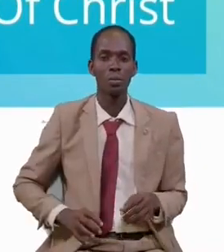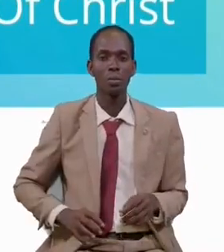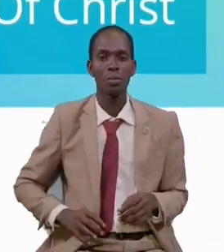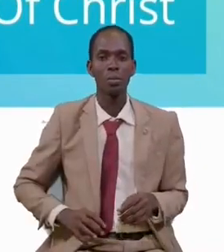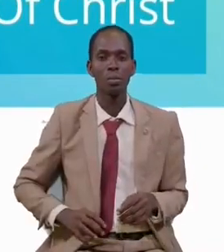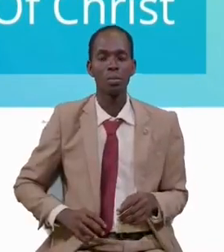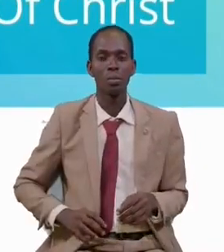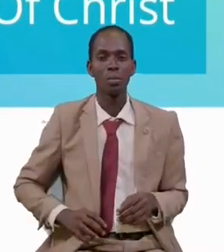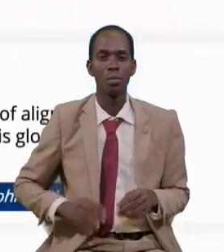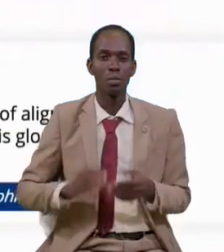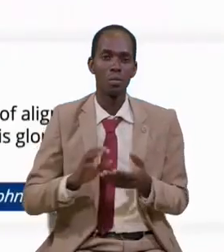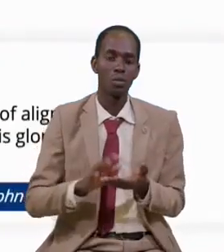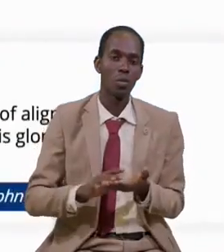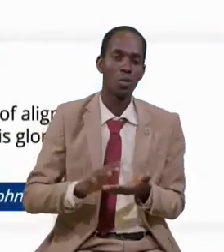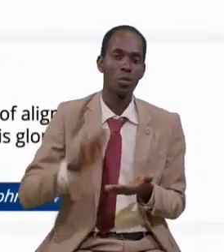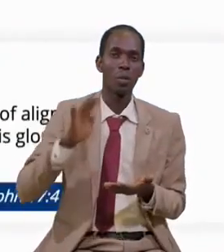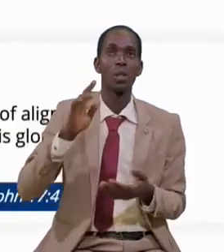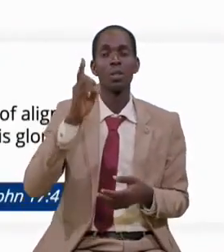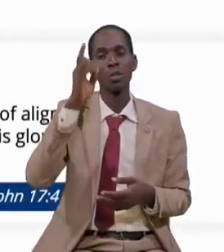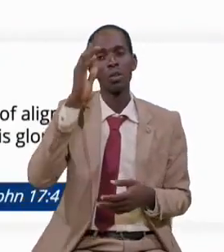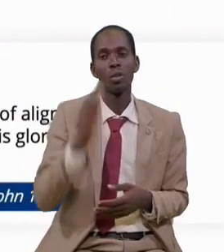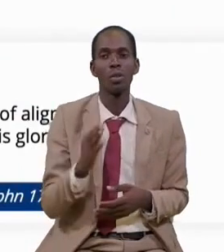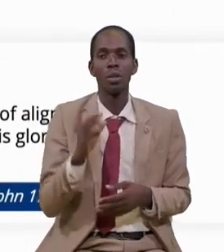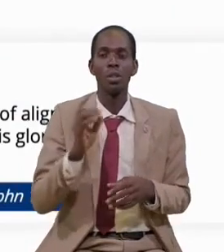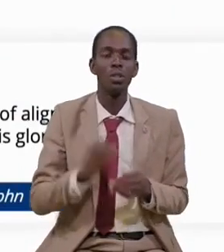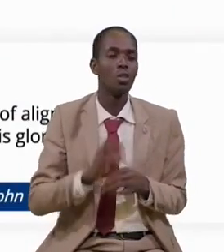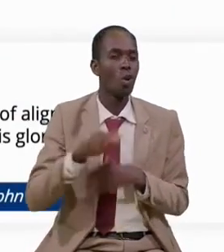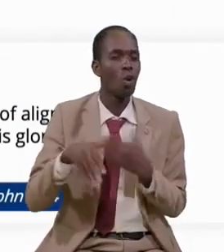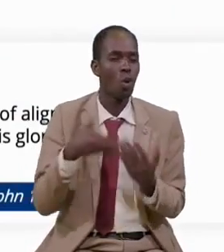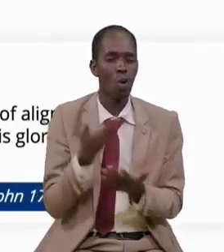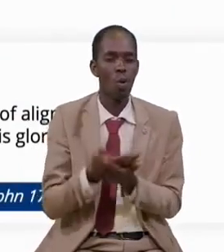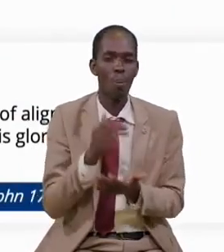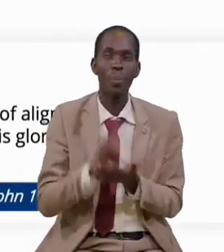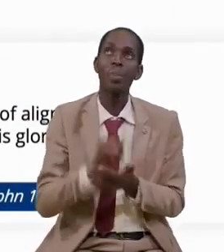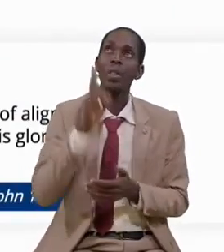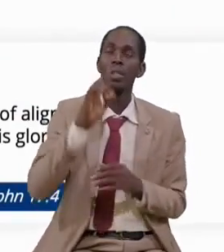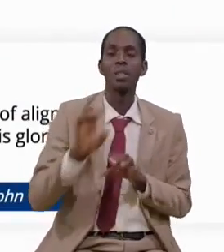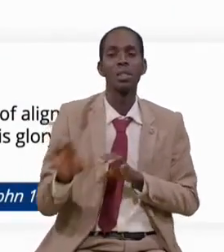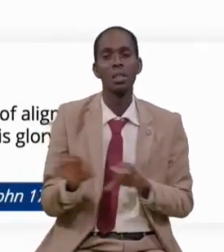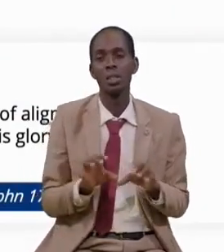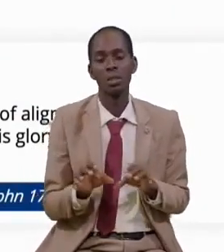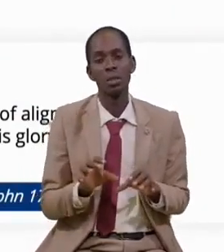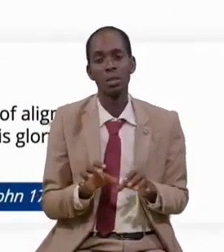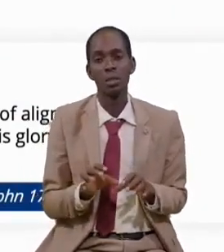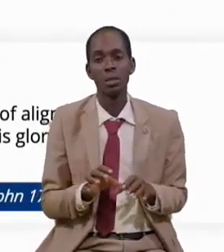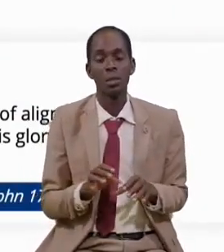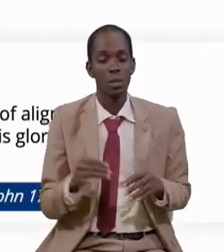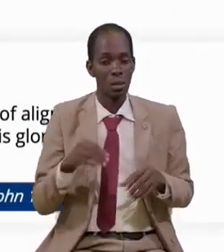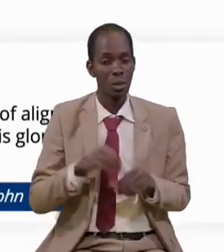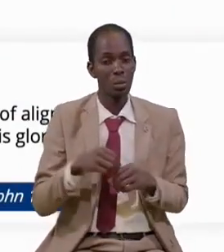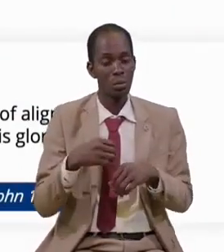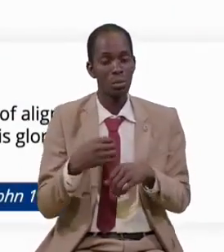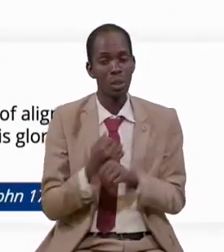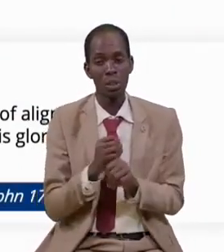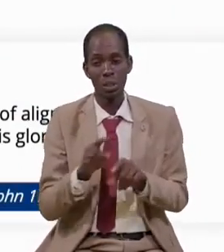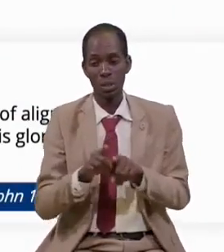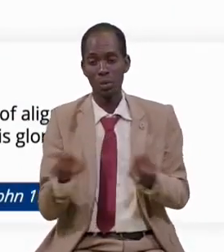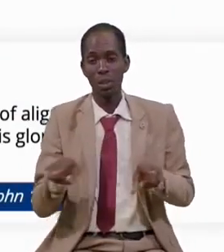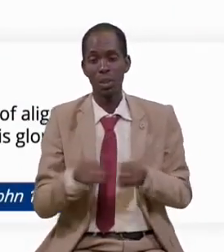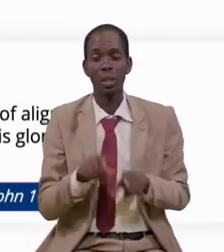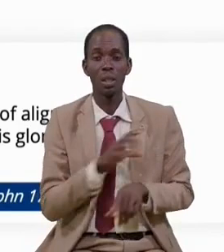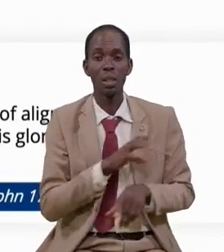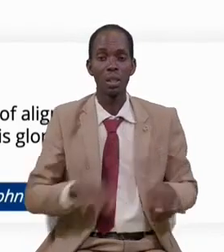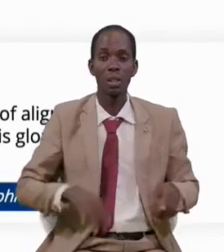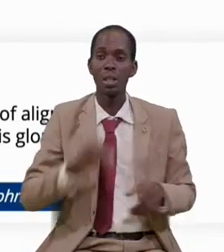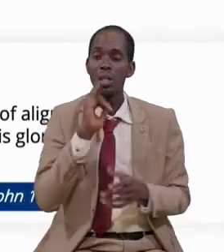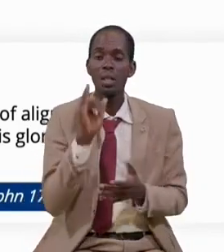glorified God in all that he did. So you see, the thing with making a difference like Christ is that we're not